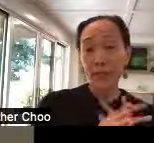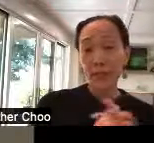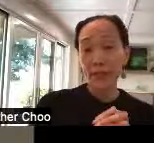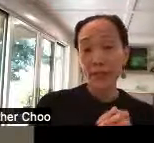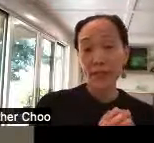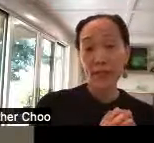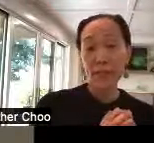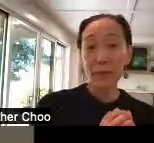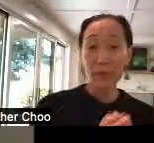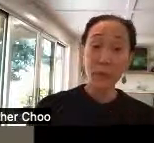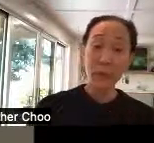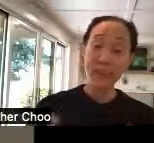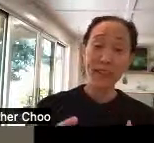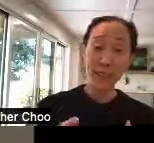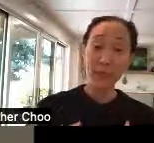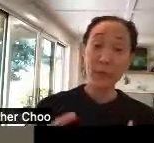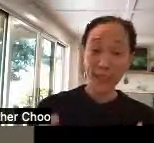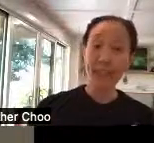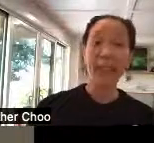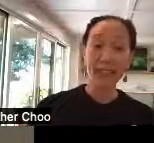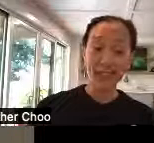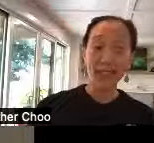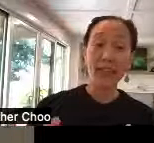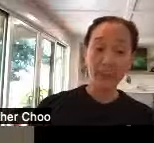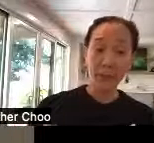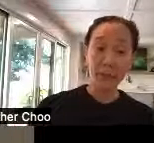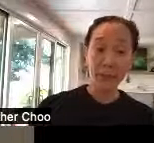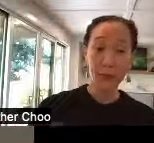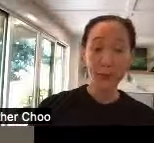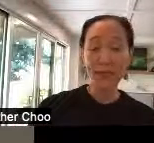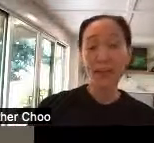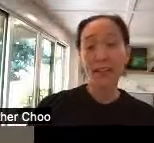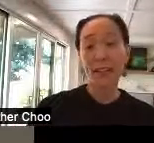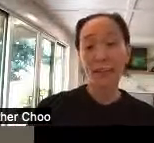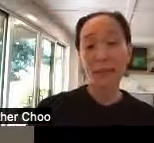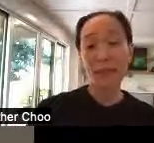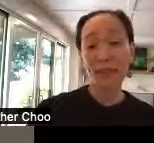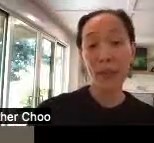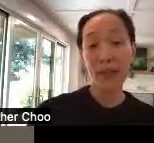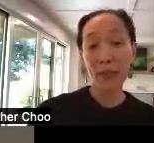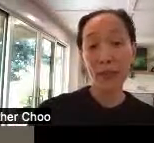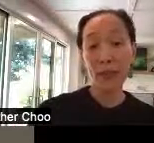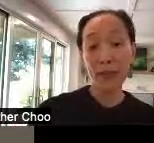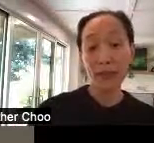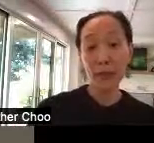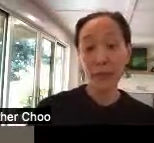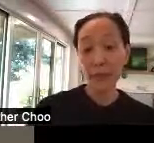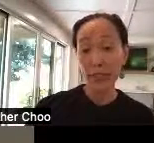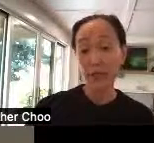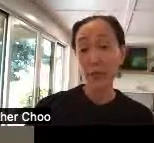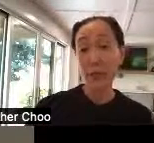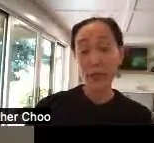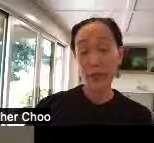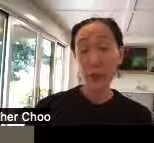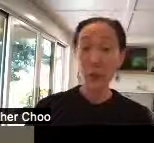Diversity is one thing, but it's more, can you retain a diverse workforce? And how do we optimize employee